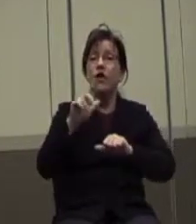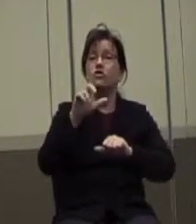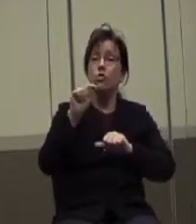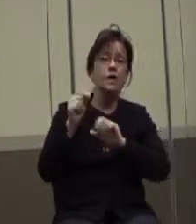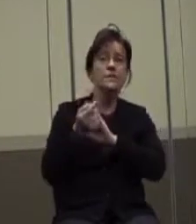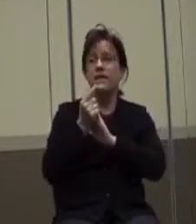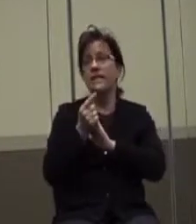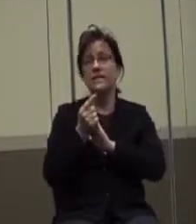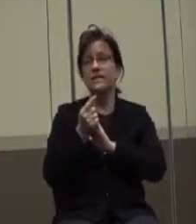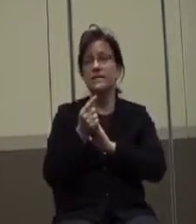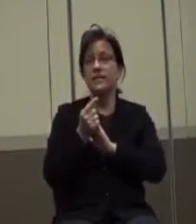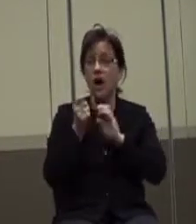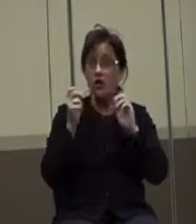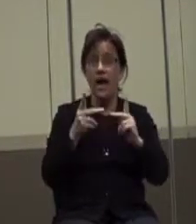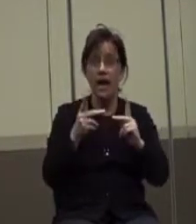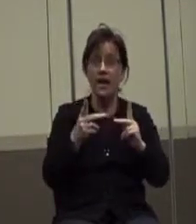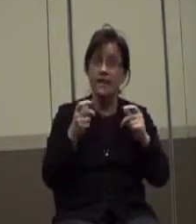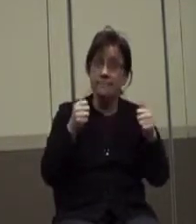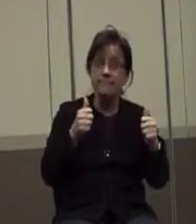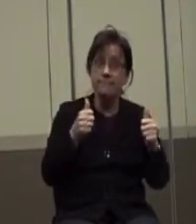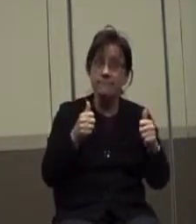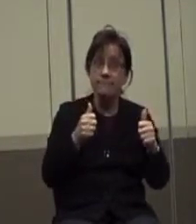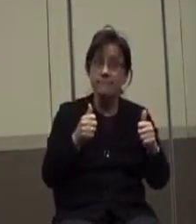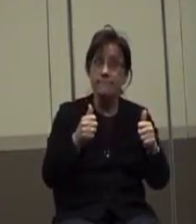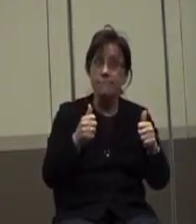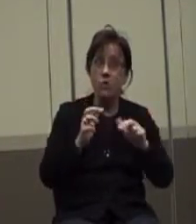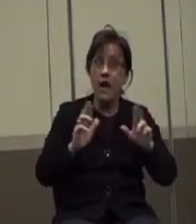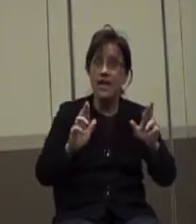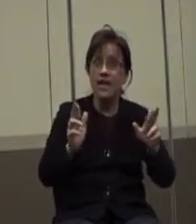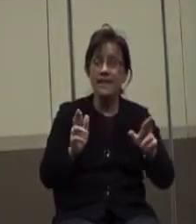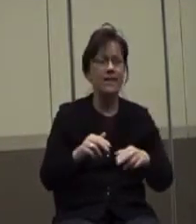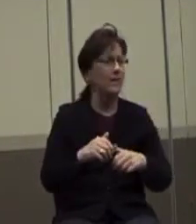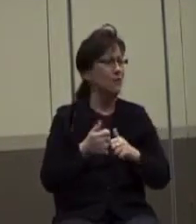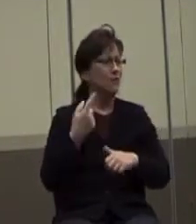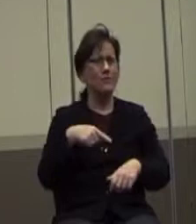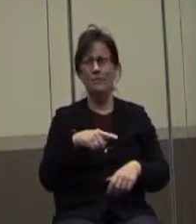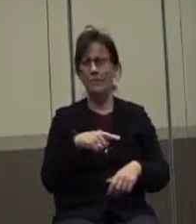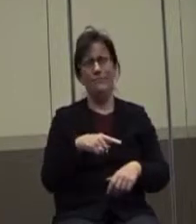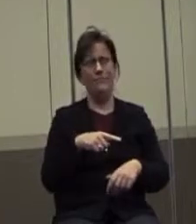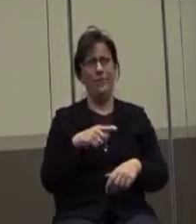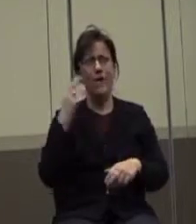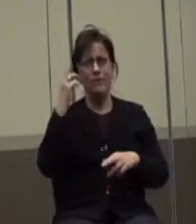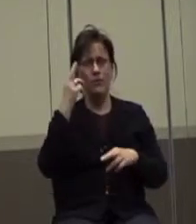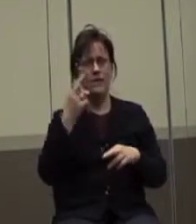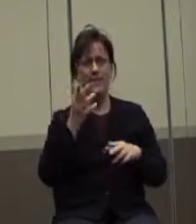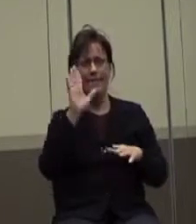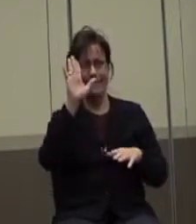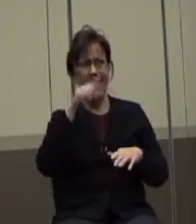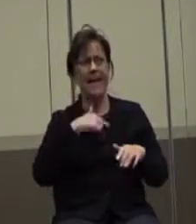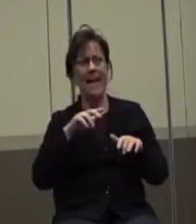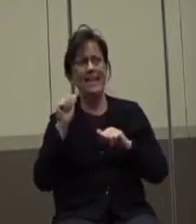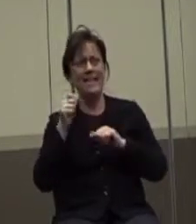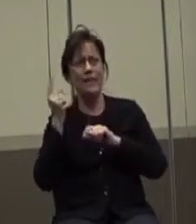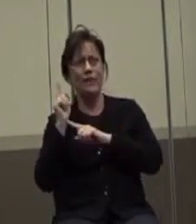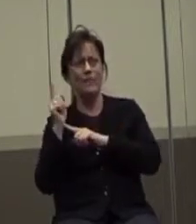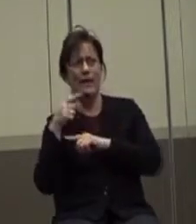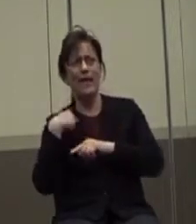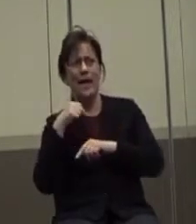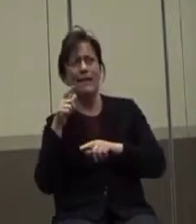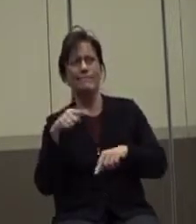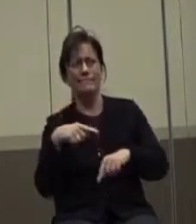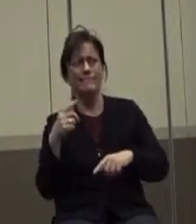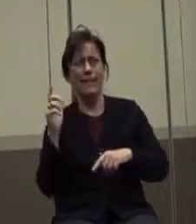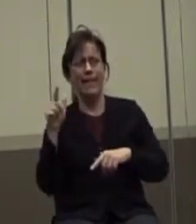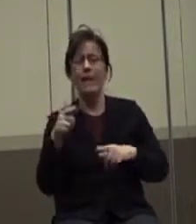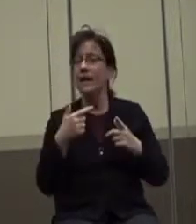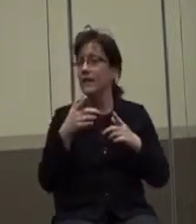right, right after lunch. Are you with me? Yeah. Okay. Most of you would have a break. You'd have some reason not to be able to be back here. If you don't like doing it,